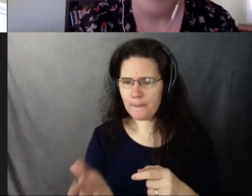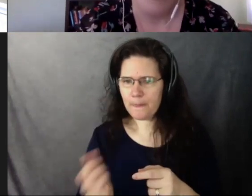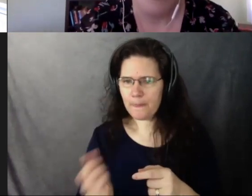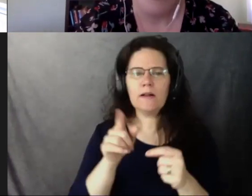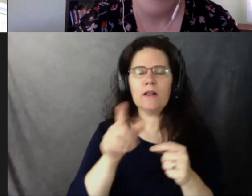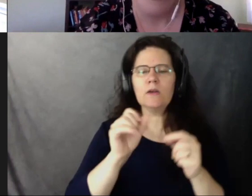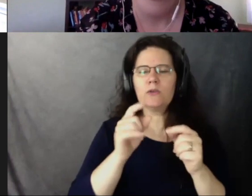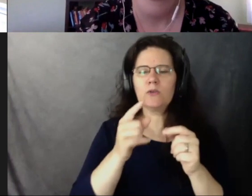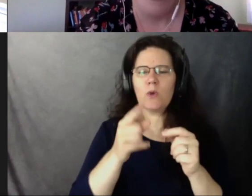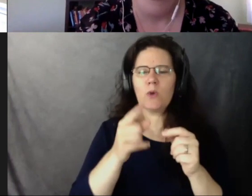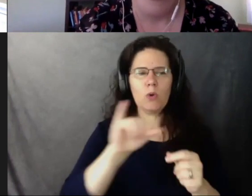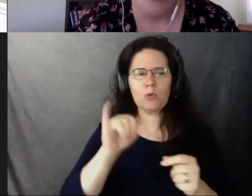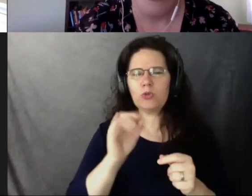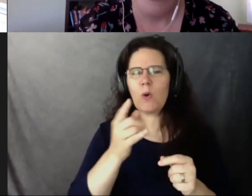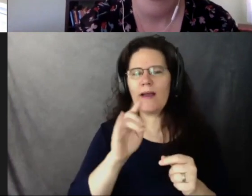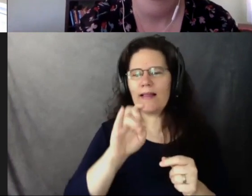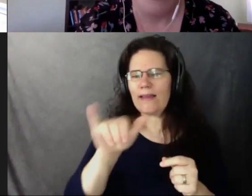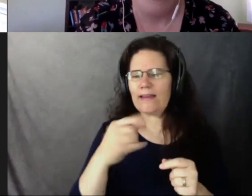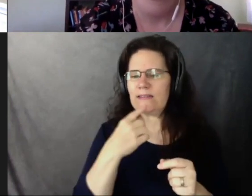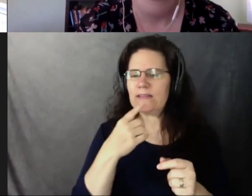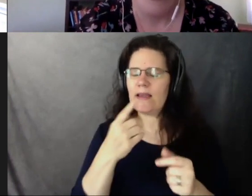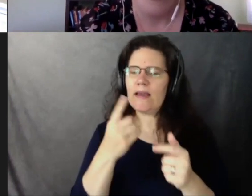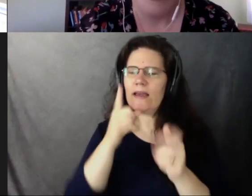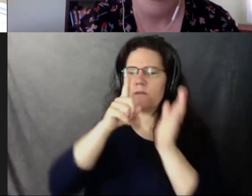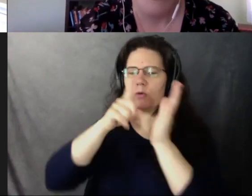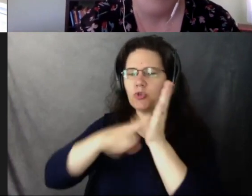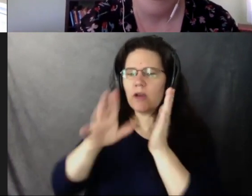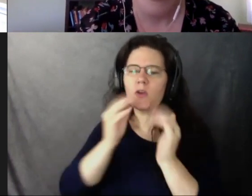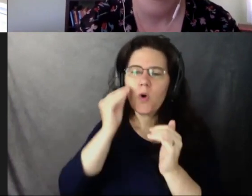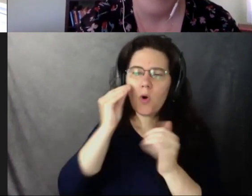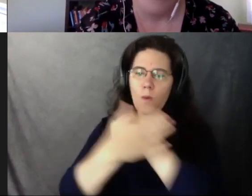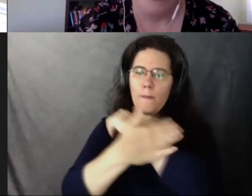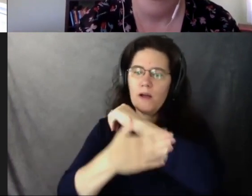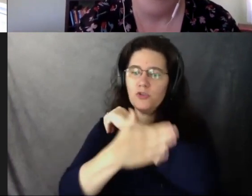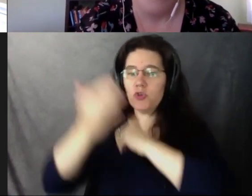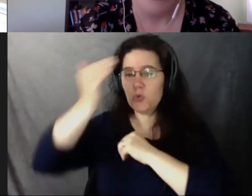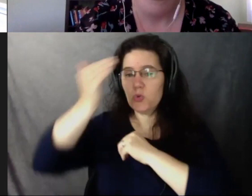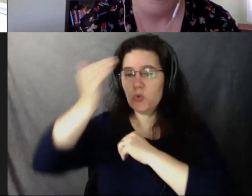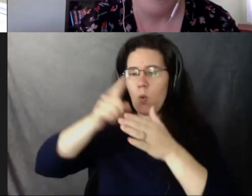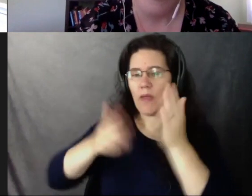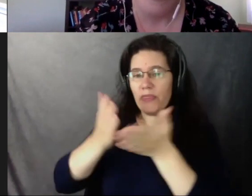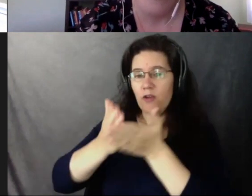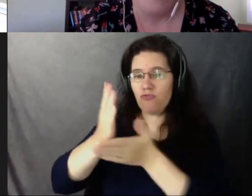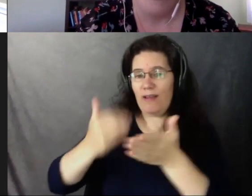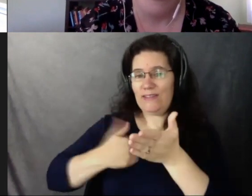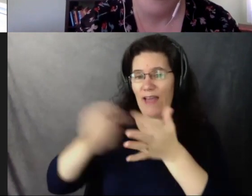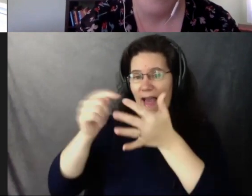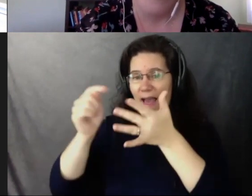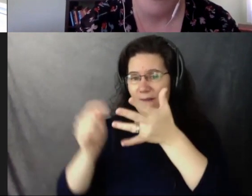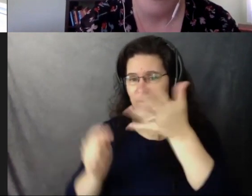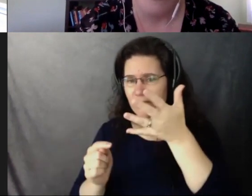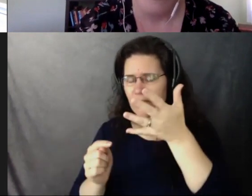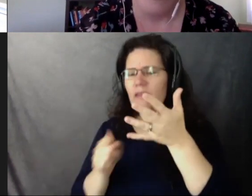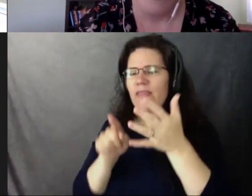how to support ADA efforts in those countries. So as mentioned,